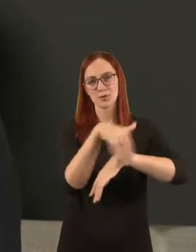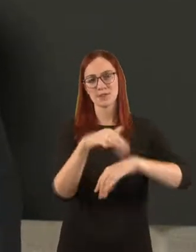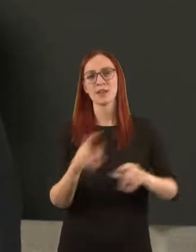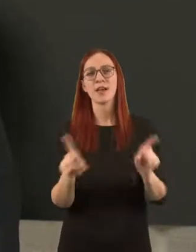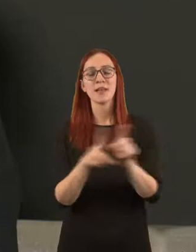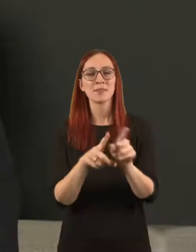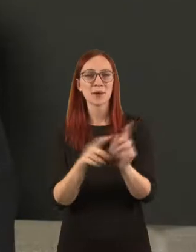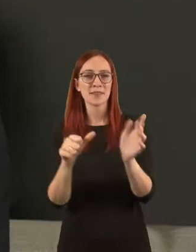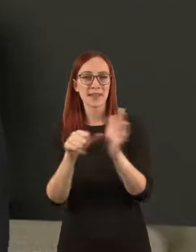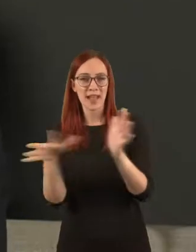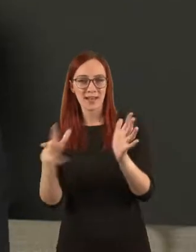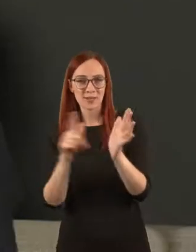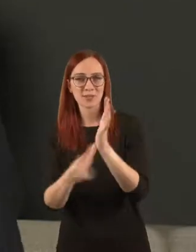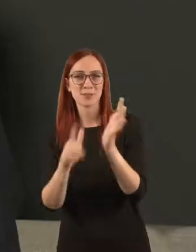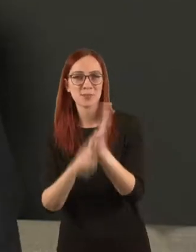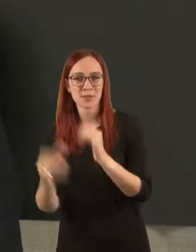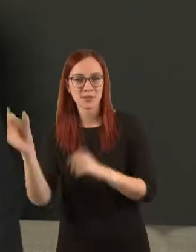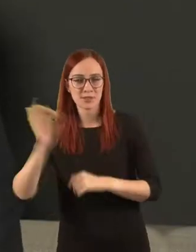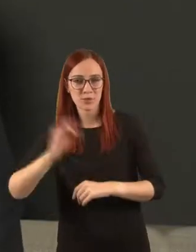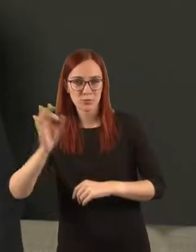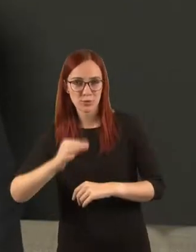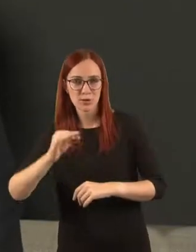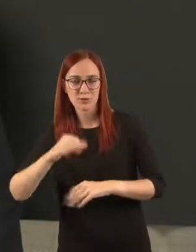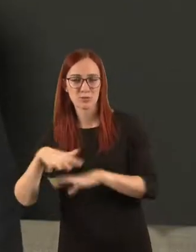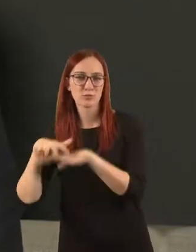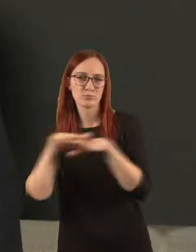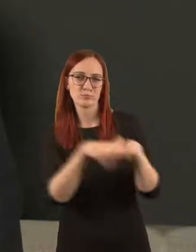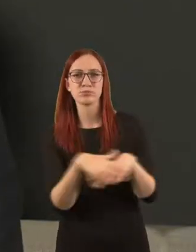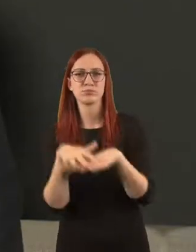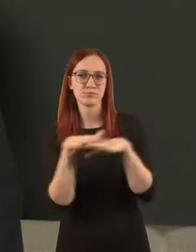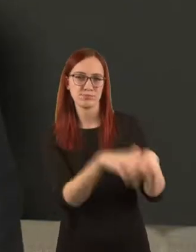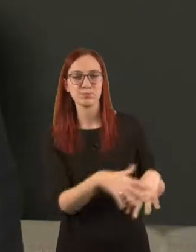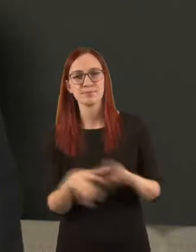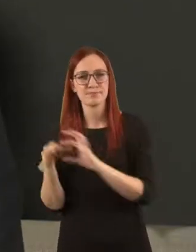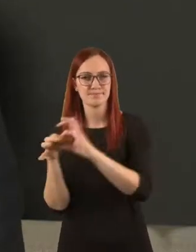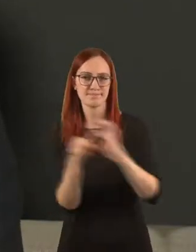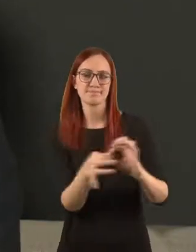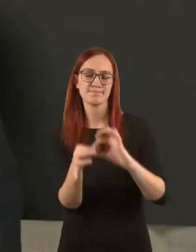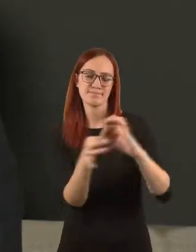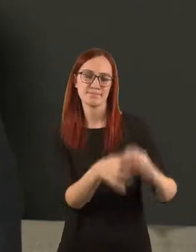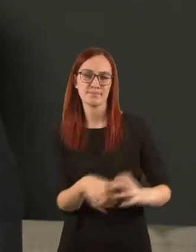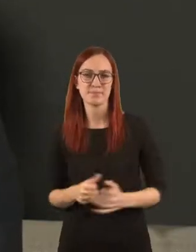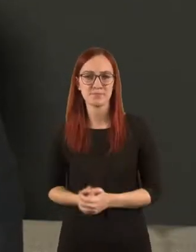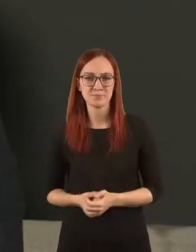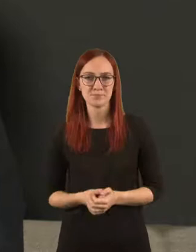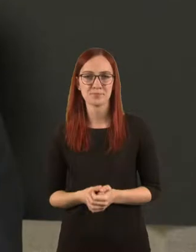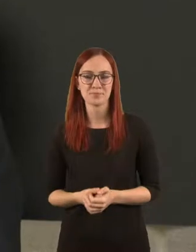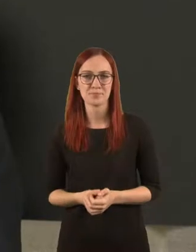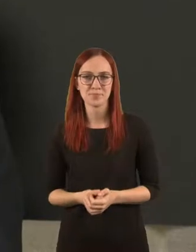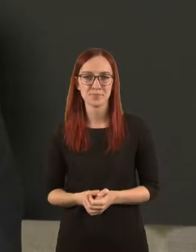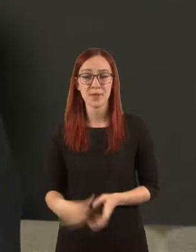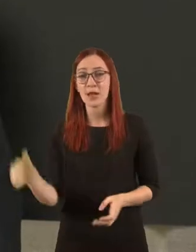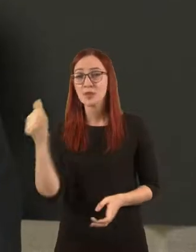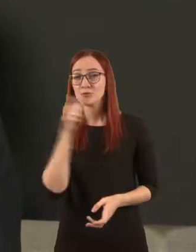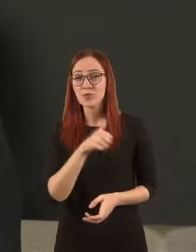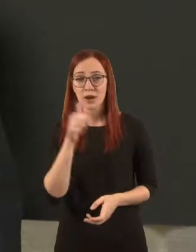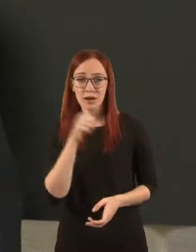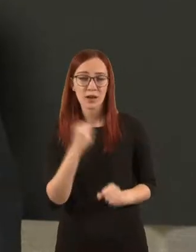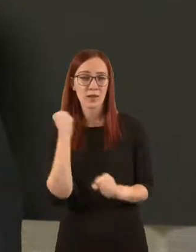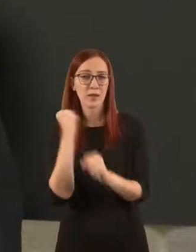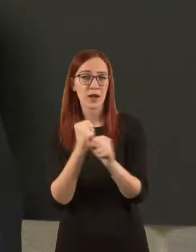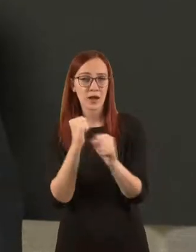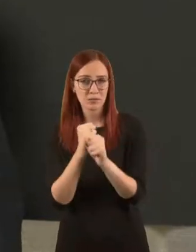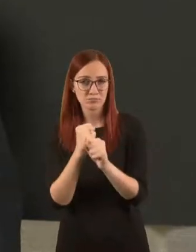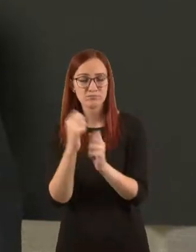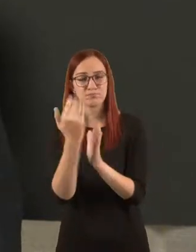that we are sending our money abroad. We are still importing about 70% of our electricity.